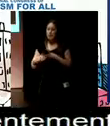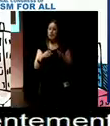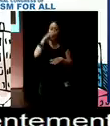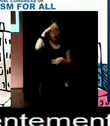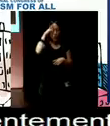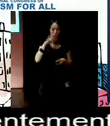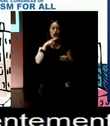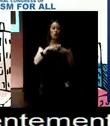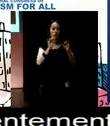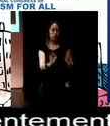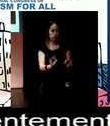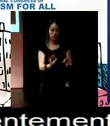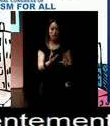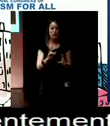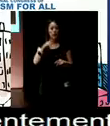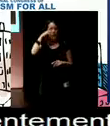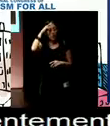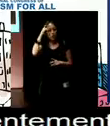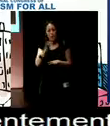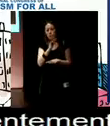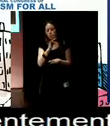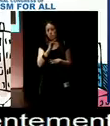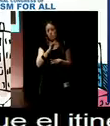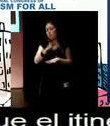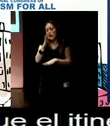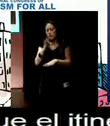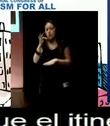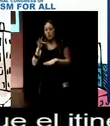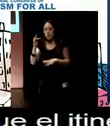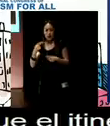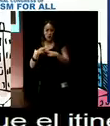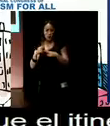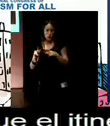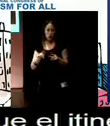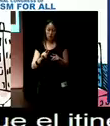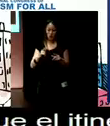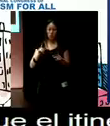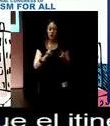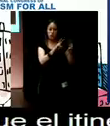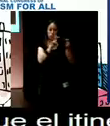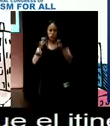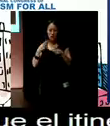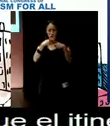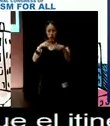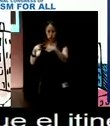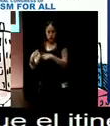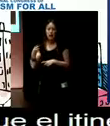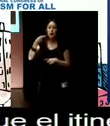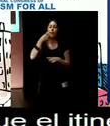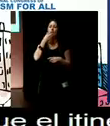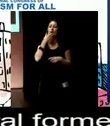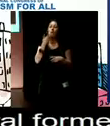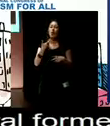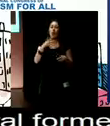called Cultural One, and that is part of culture and has always been treated from a tourist point